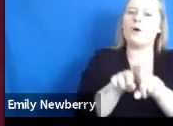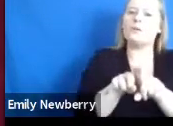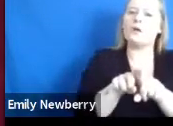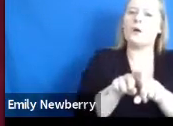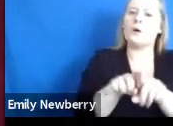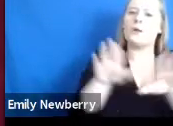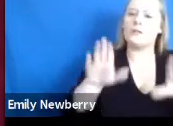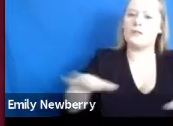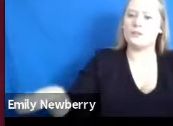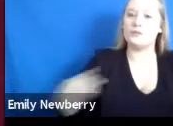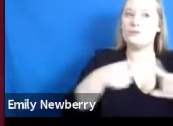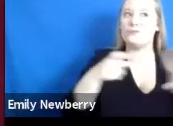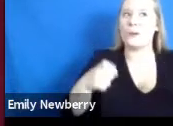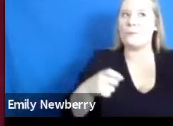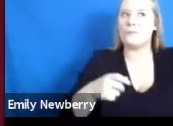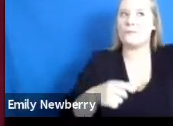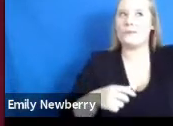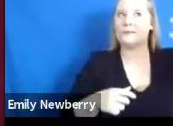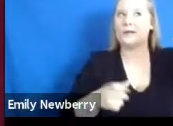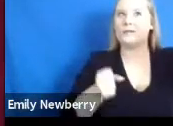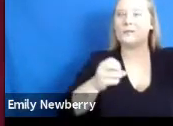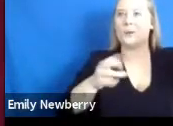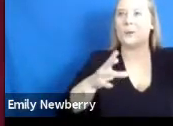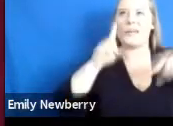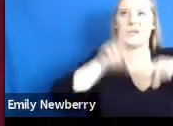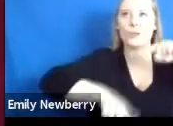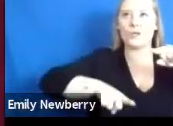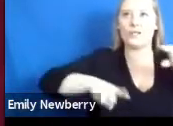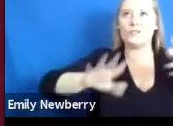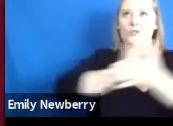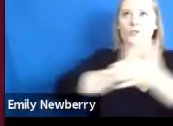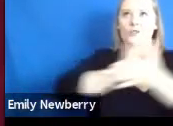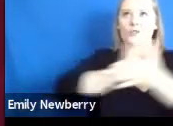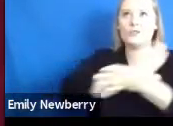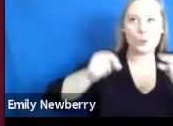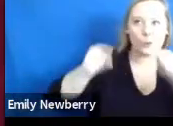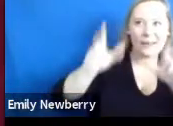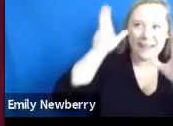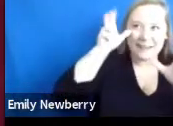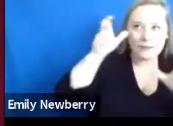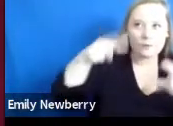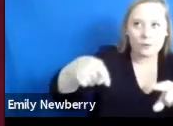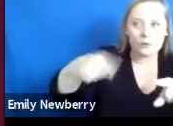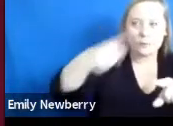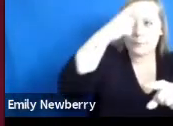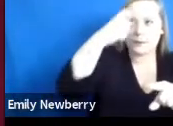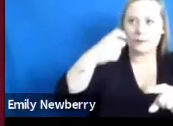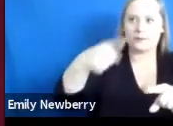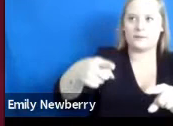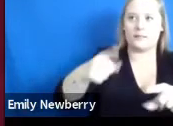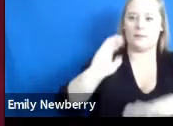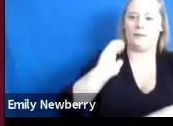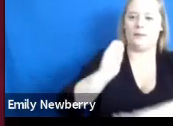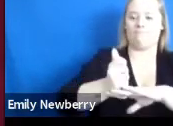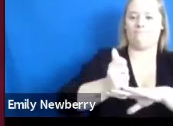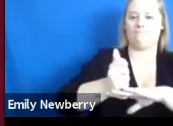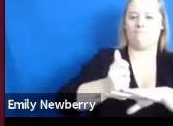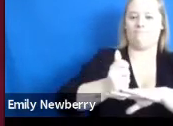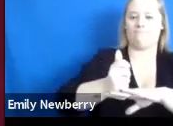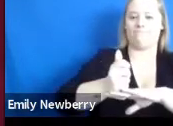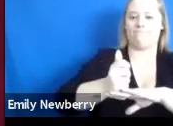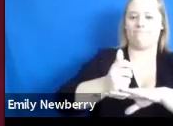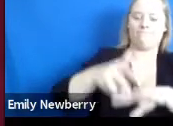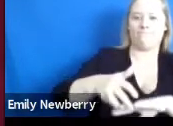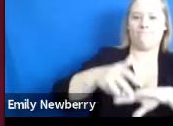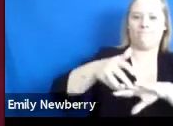sun. So in a way, they couldn't destroy them. And when they destroyed them, they became landmarks or various features